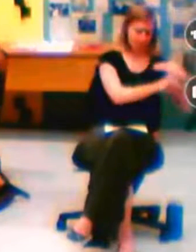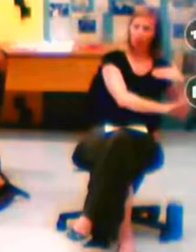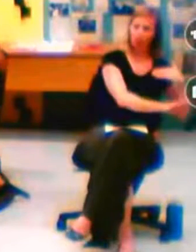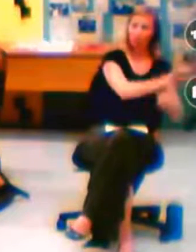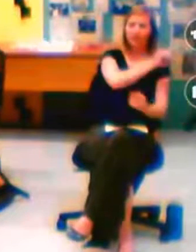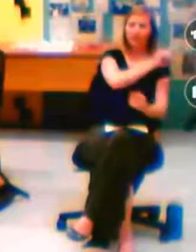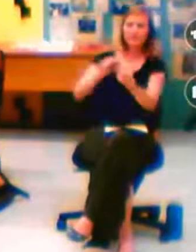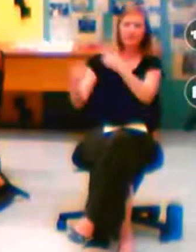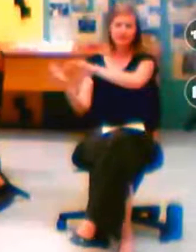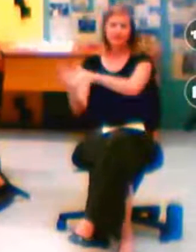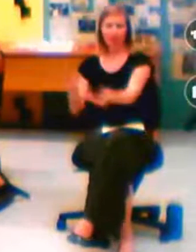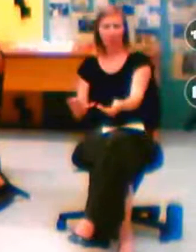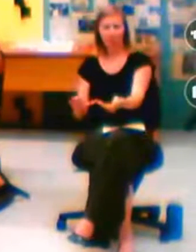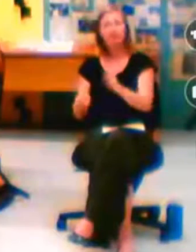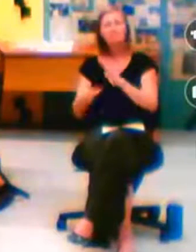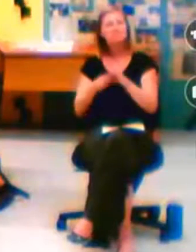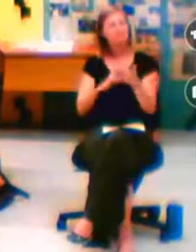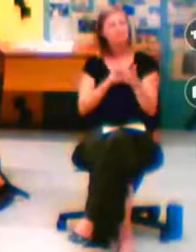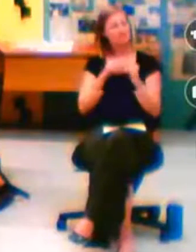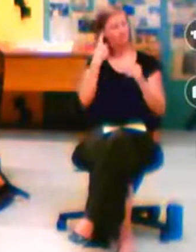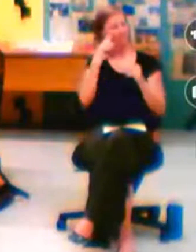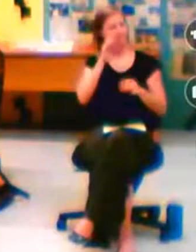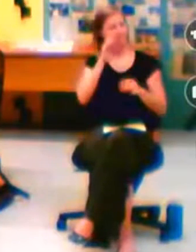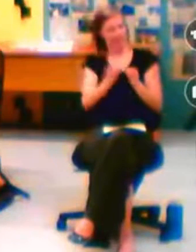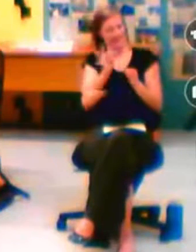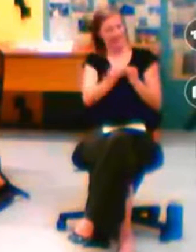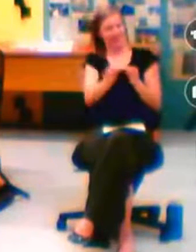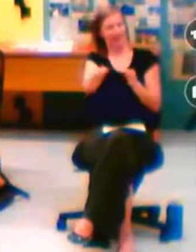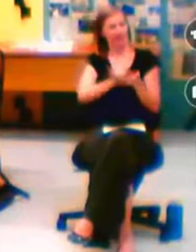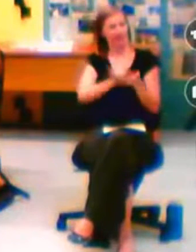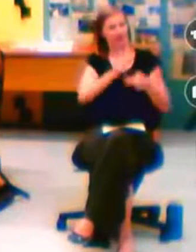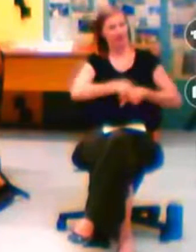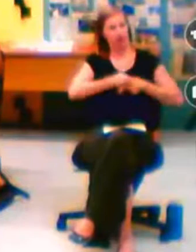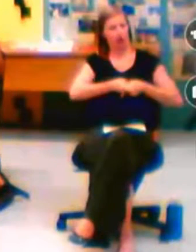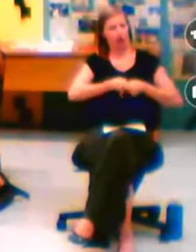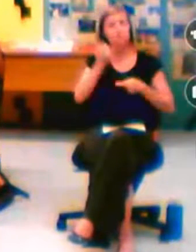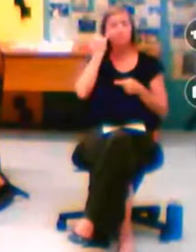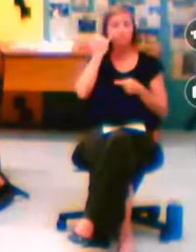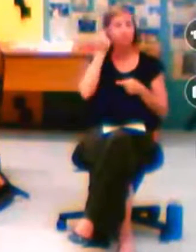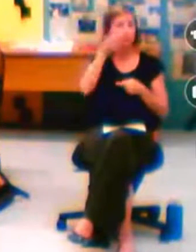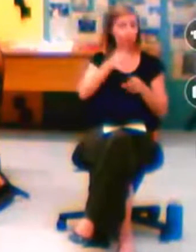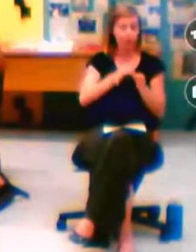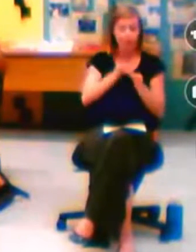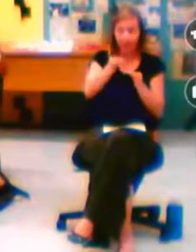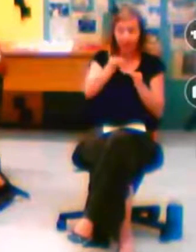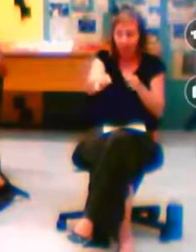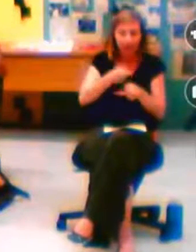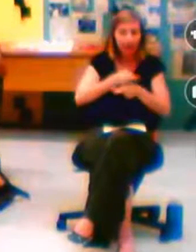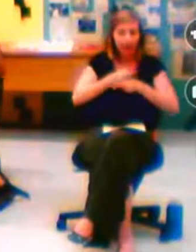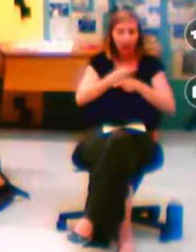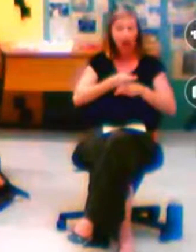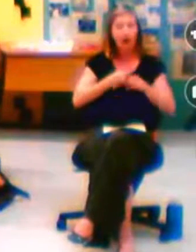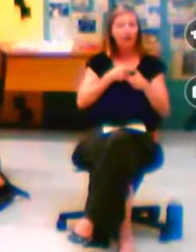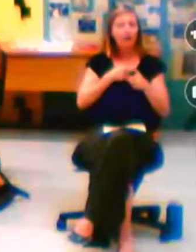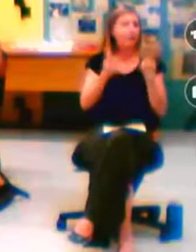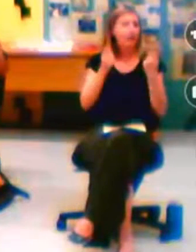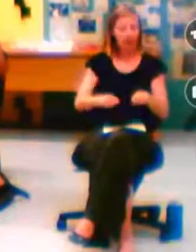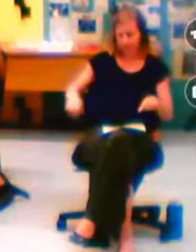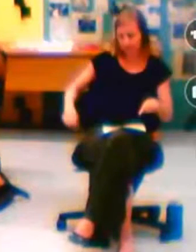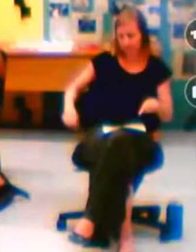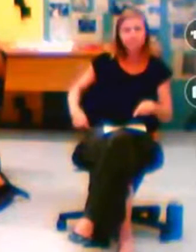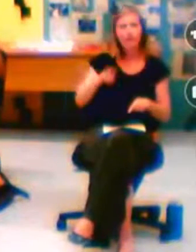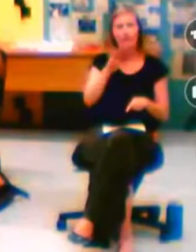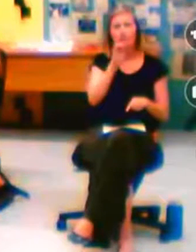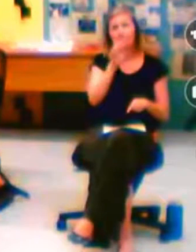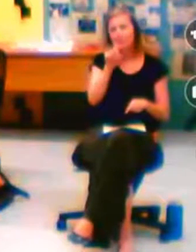Because Colorado Care will be covering your life from birth until death, there is no benefit to delaying you